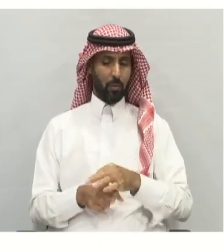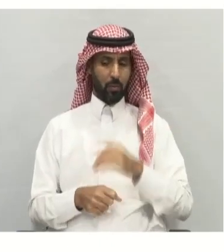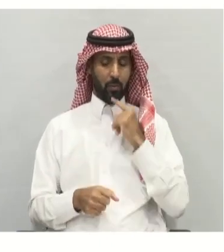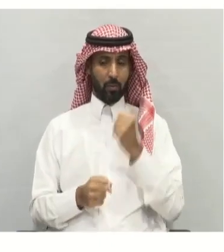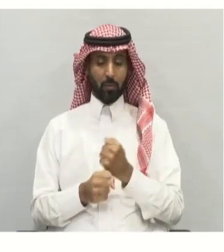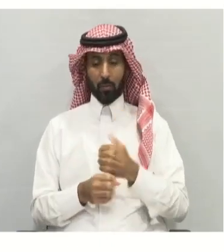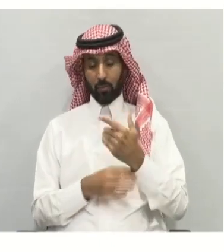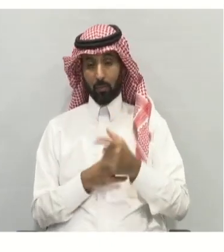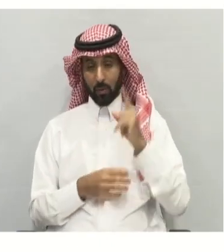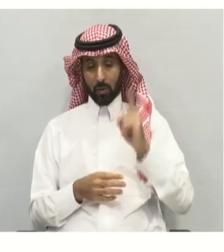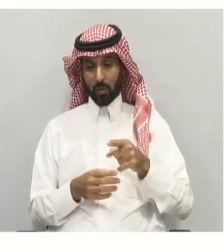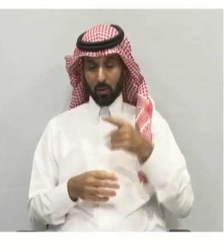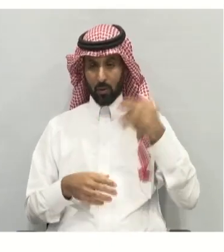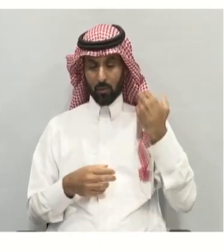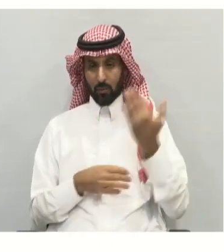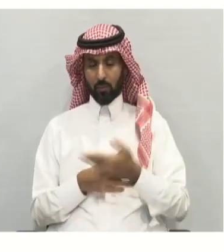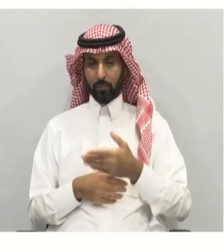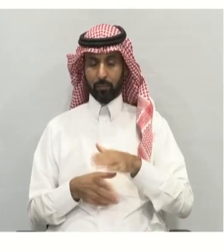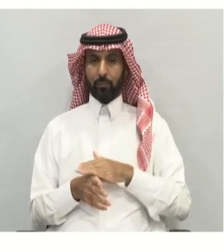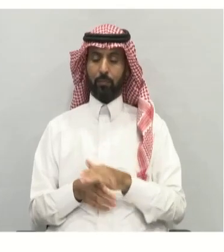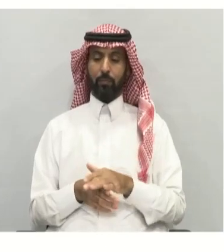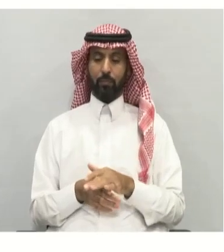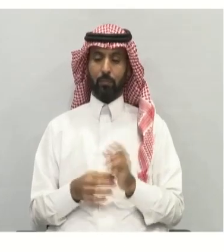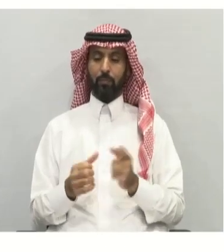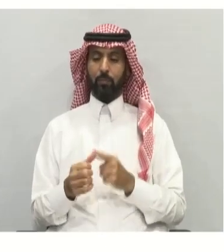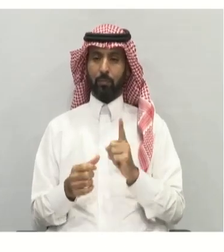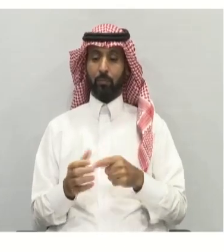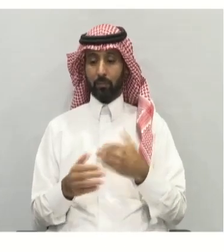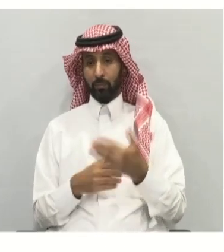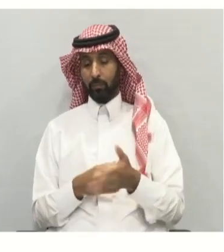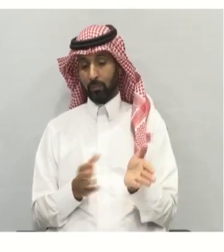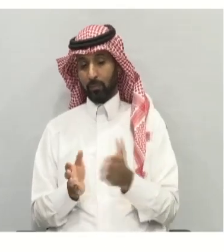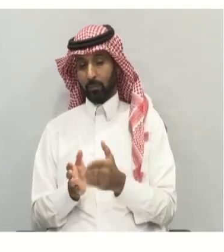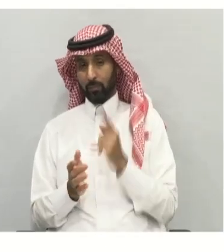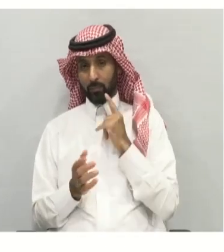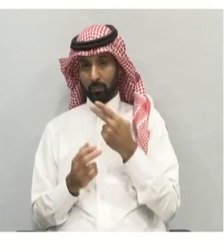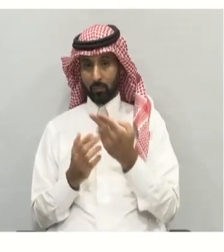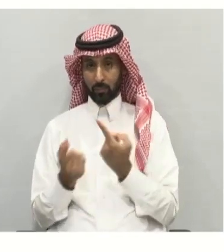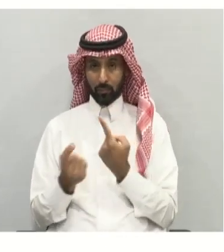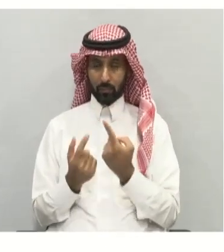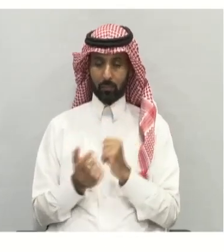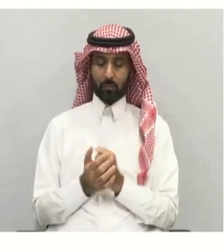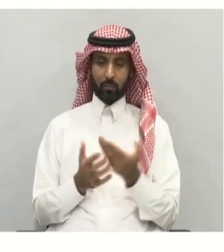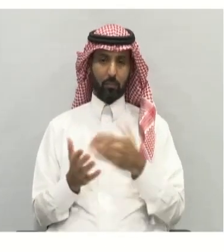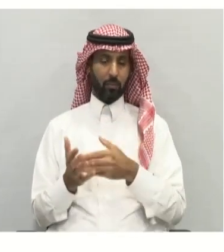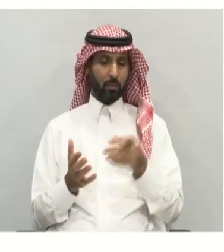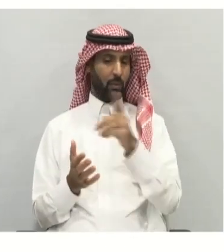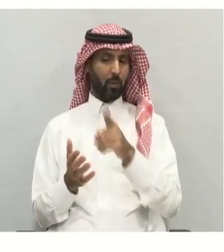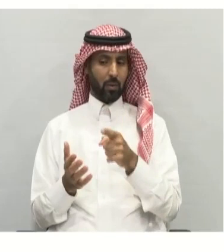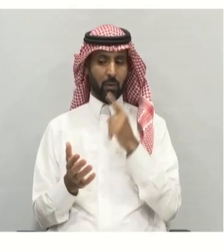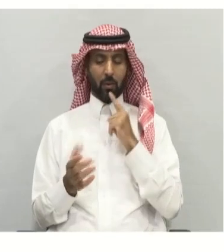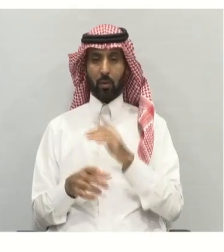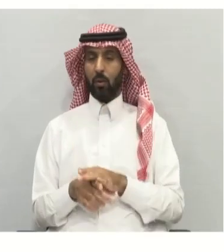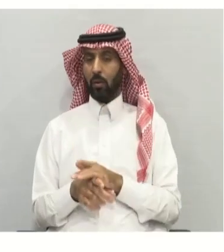do on that day? This is also another question that follows the first one when you open discussion by asking about the National